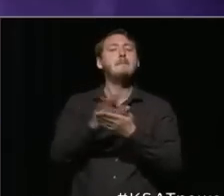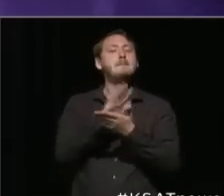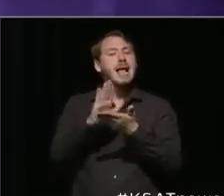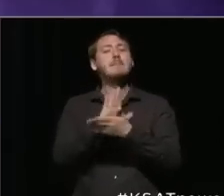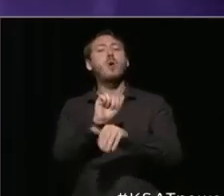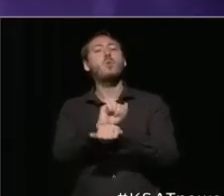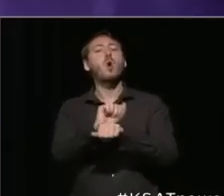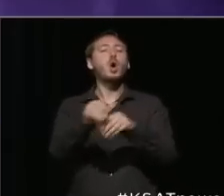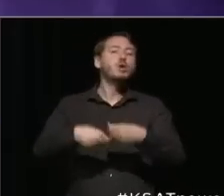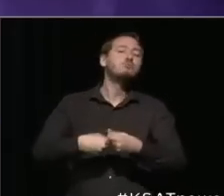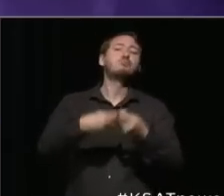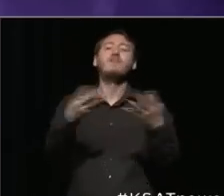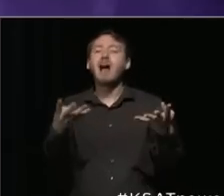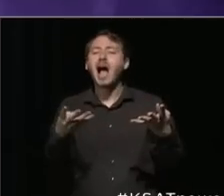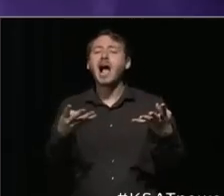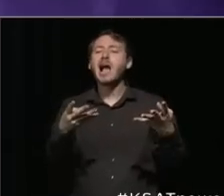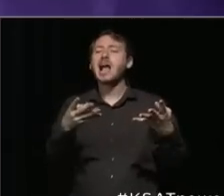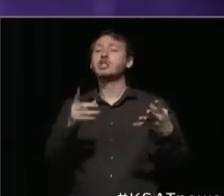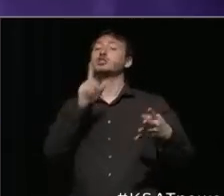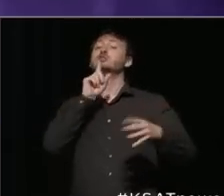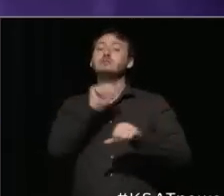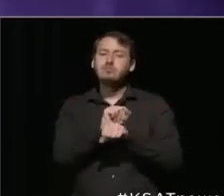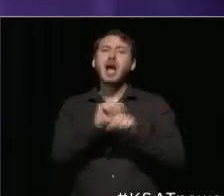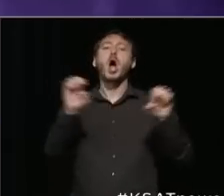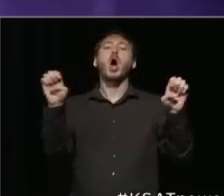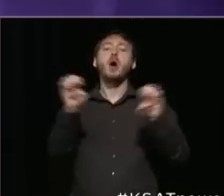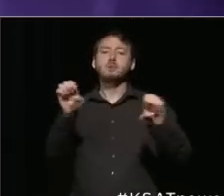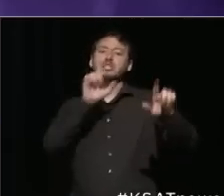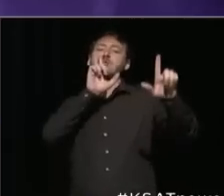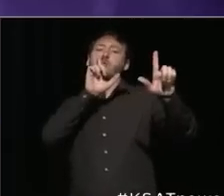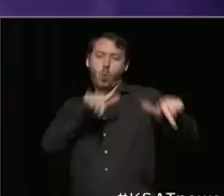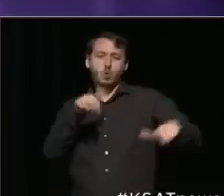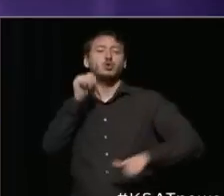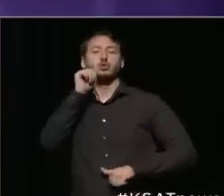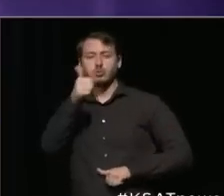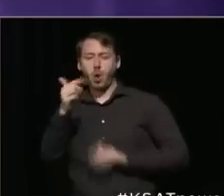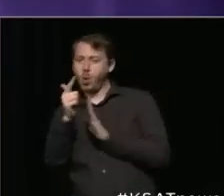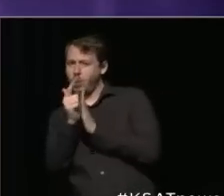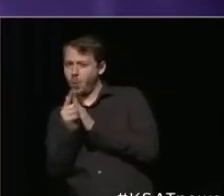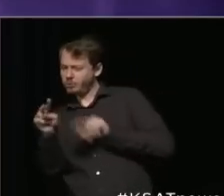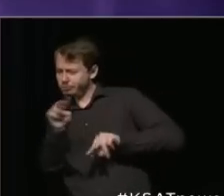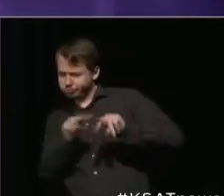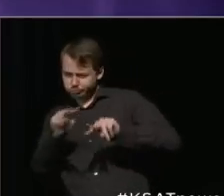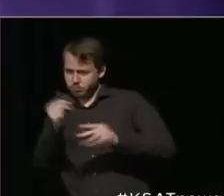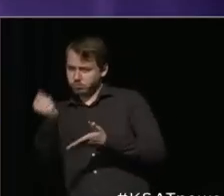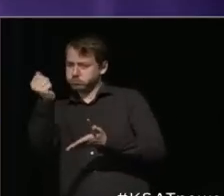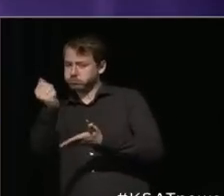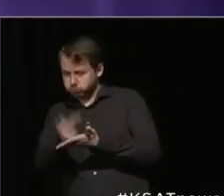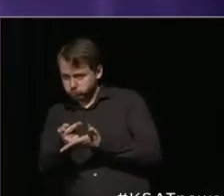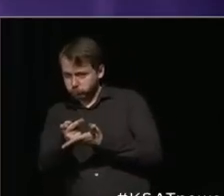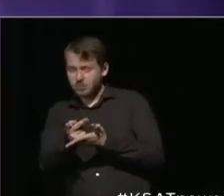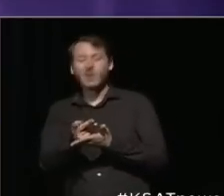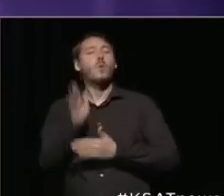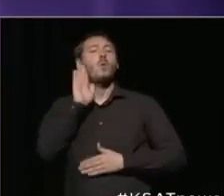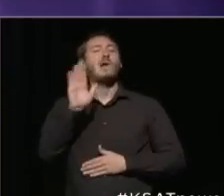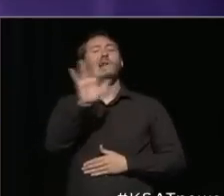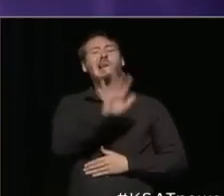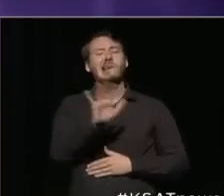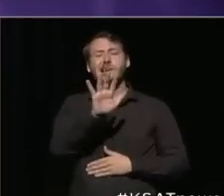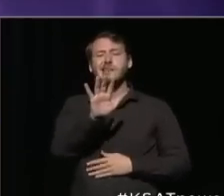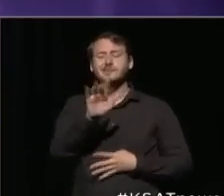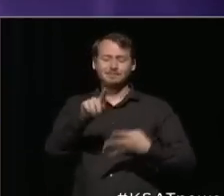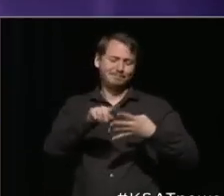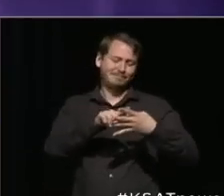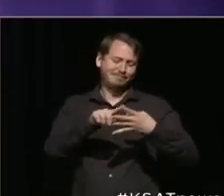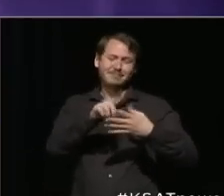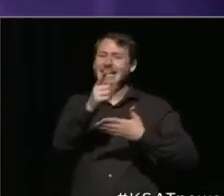provide the actual emergency order tomorrow as the lawyers look over it very carefully. And so it'd probably be early part sometime